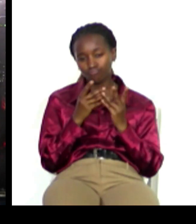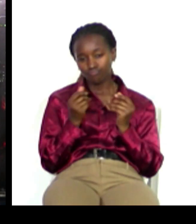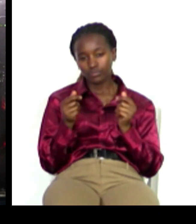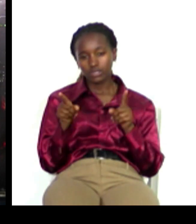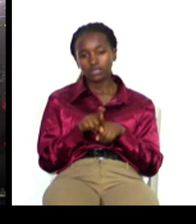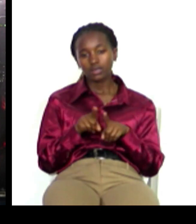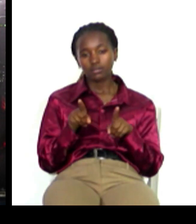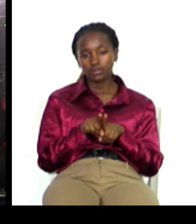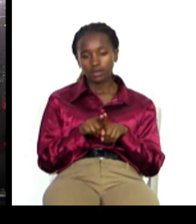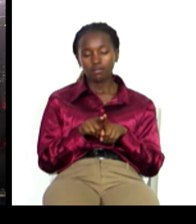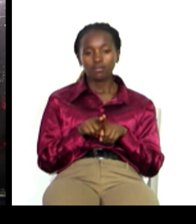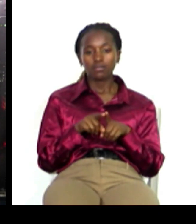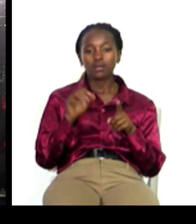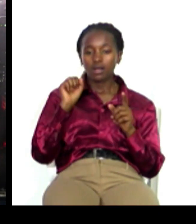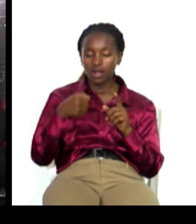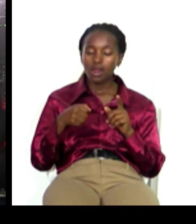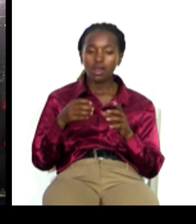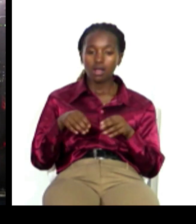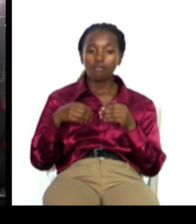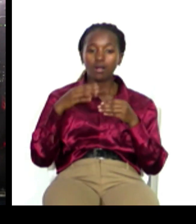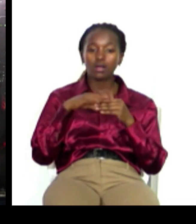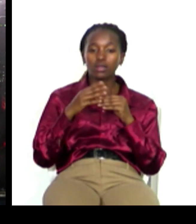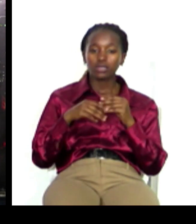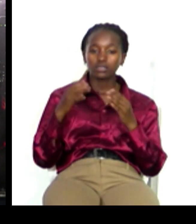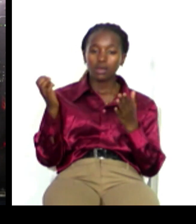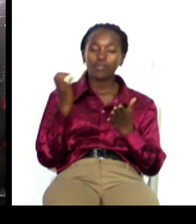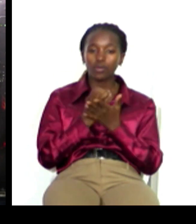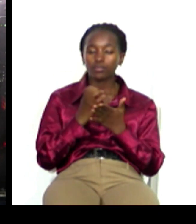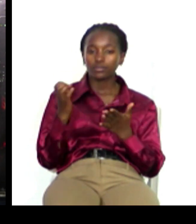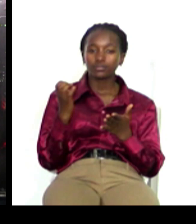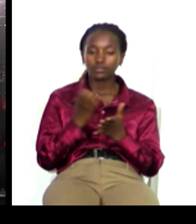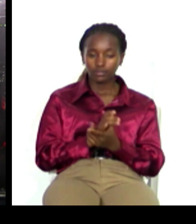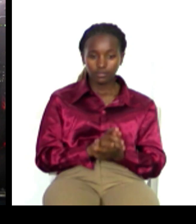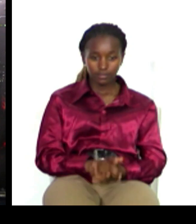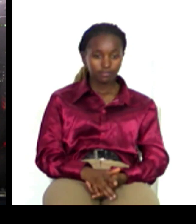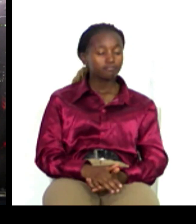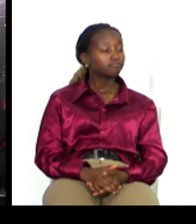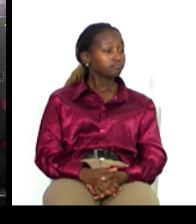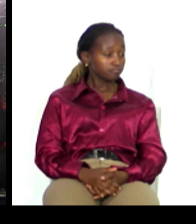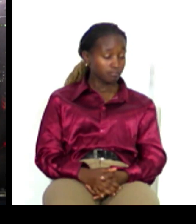you so much, the president. Okay, that was you.